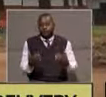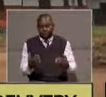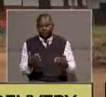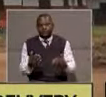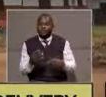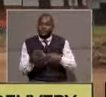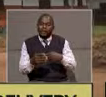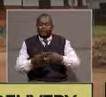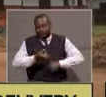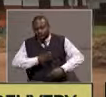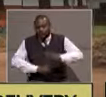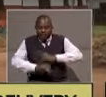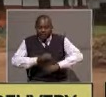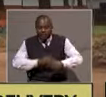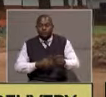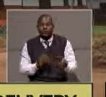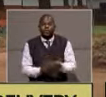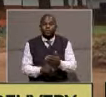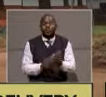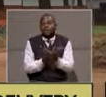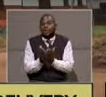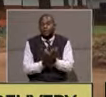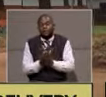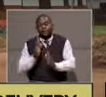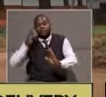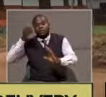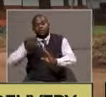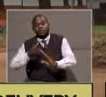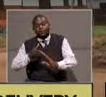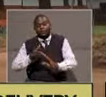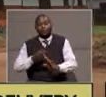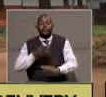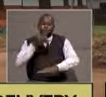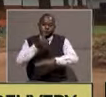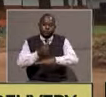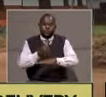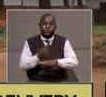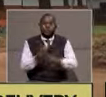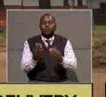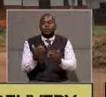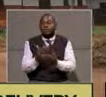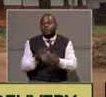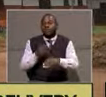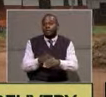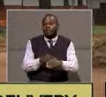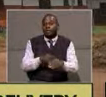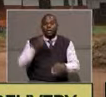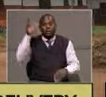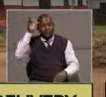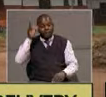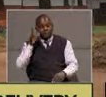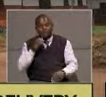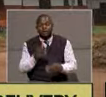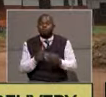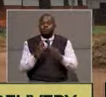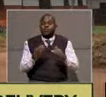know, striving to achieve the service of referral, to our regional referral, which is Soroti, and sometimes even to Lira. But that was quite